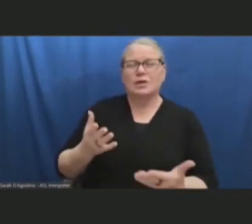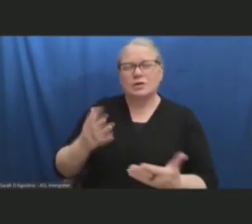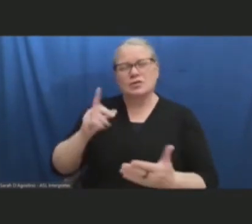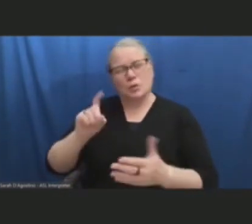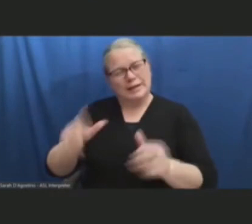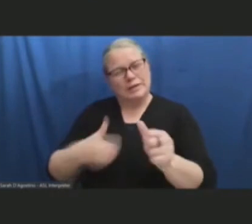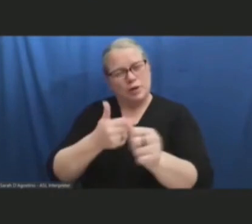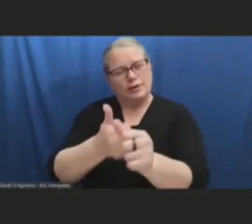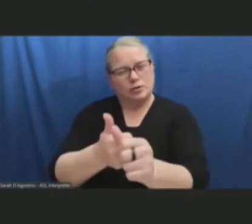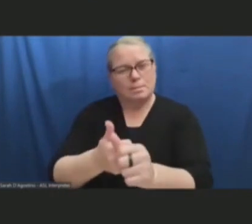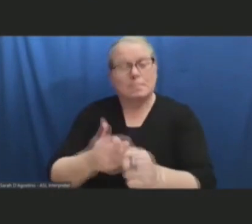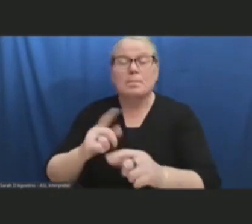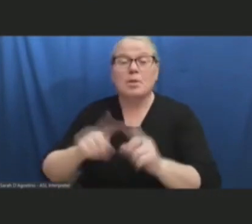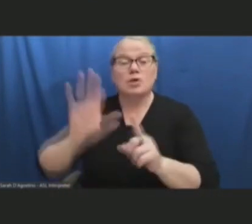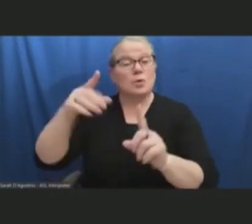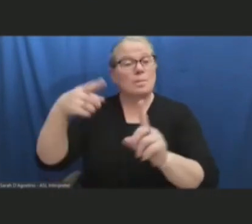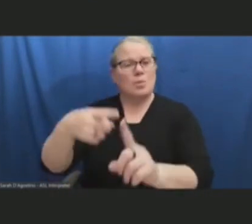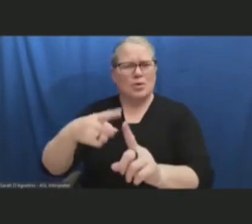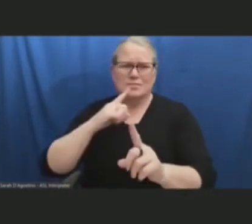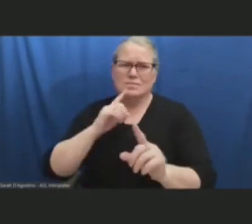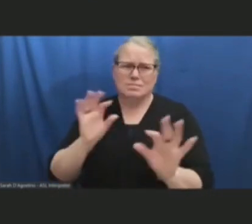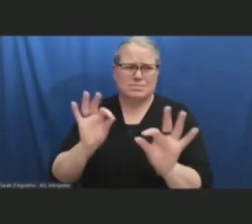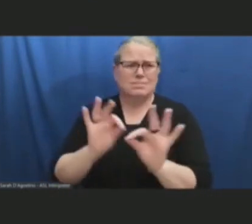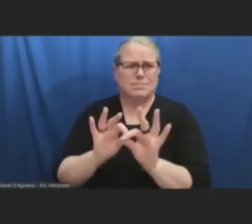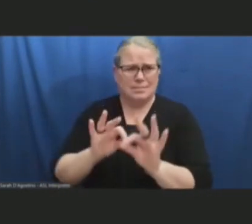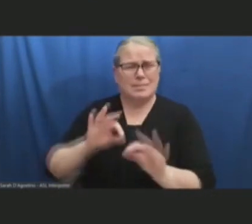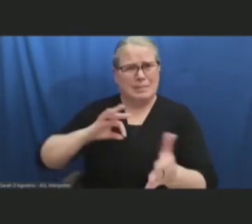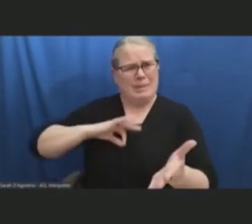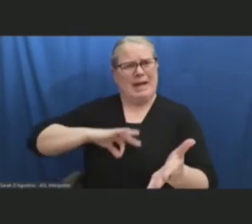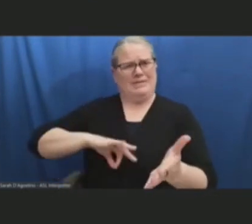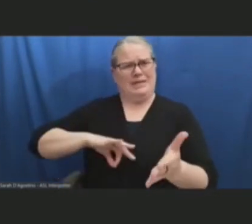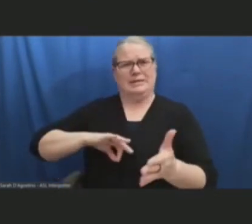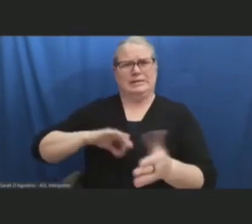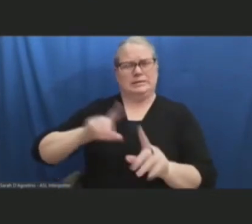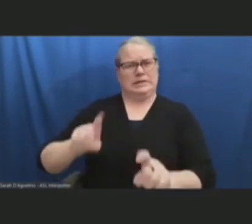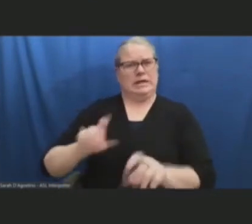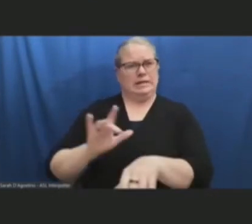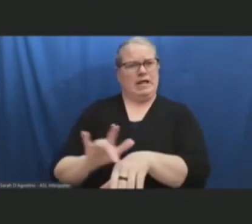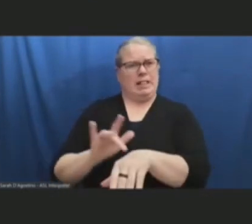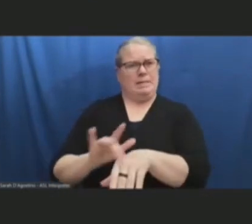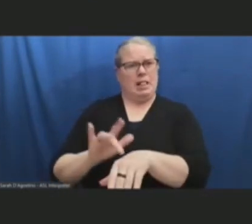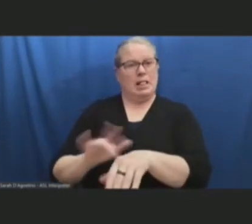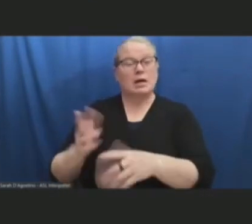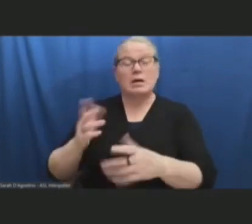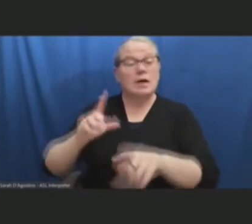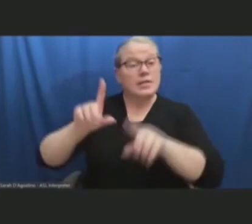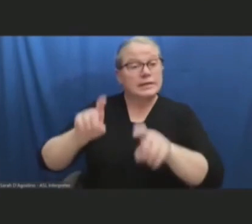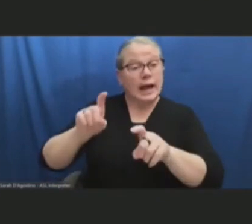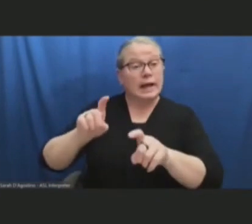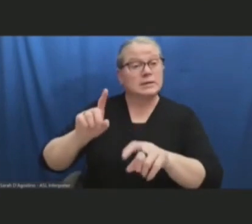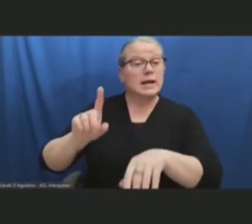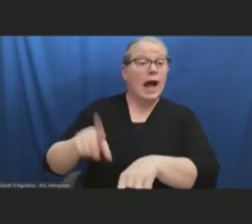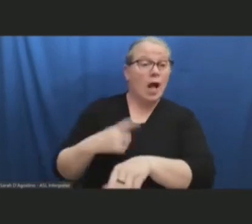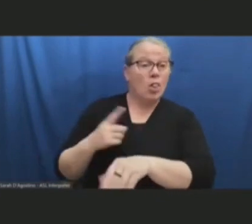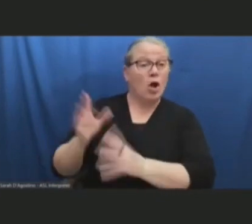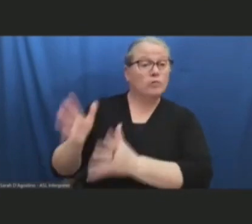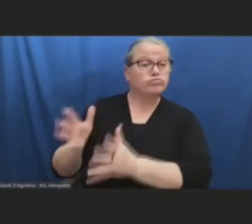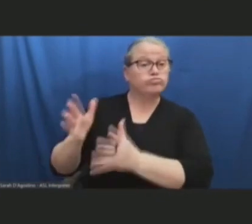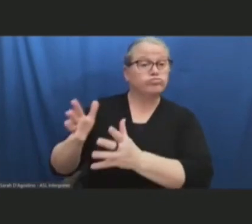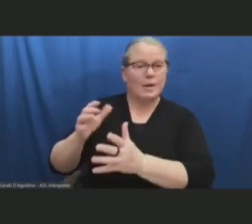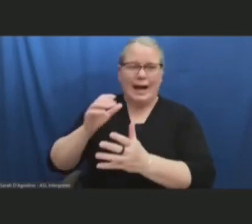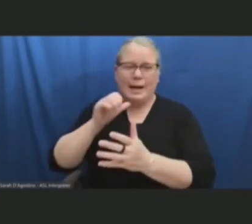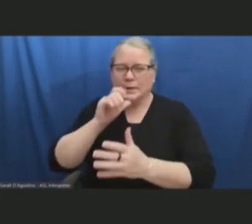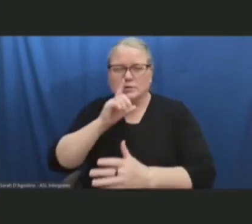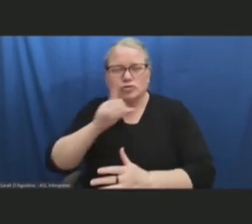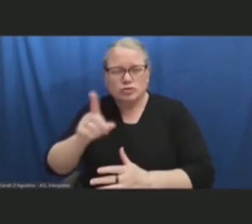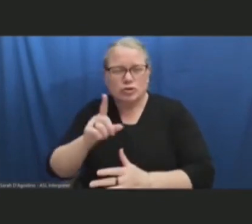point, it behooves us to keep these tests available. I don't know what the shelf life is on the tests yet, so I got to watch that